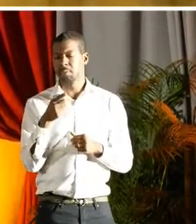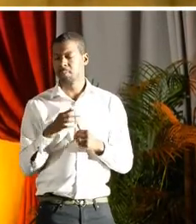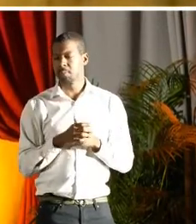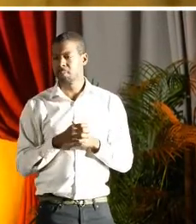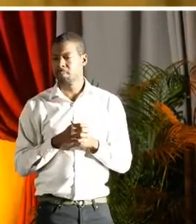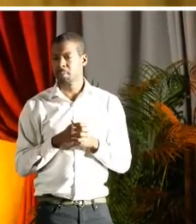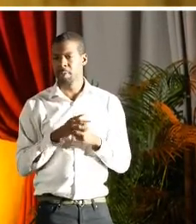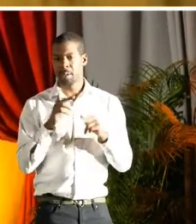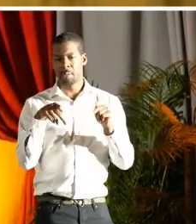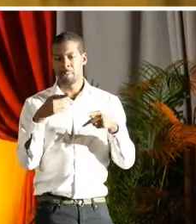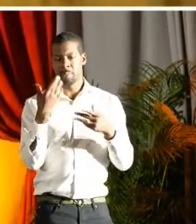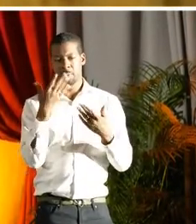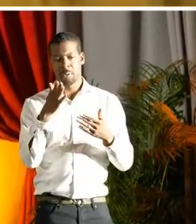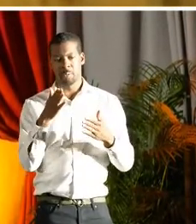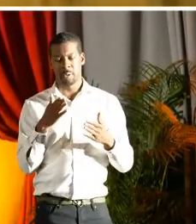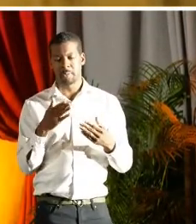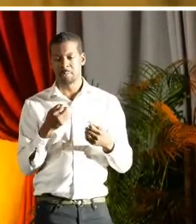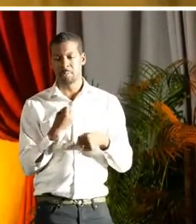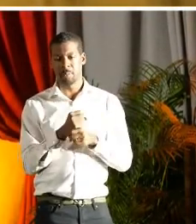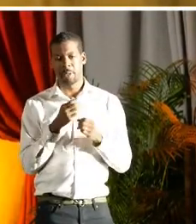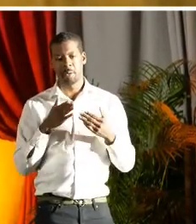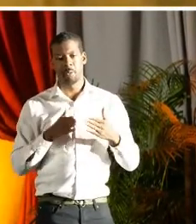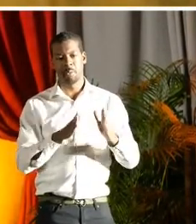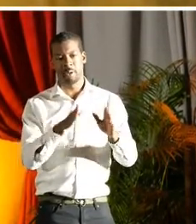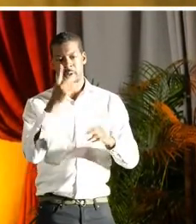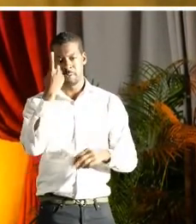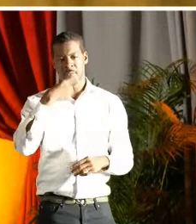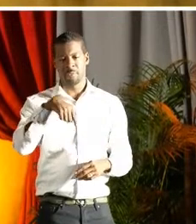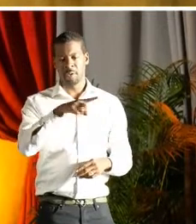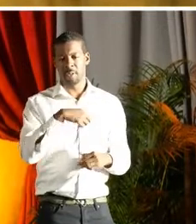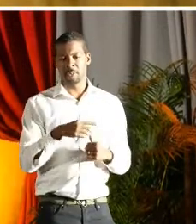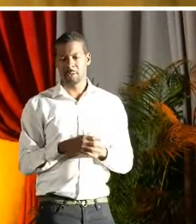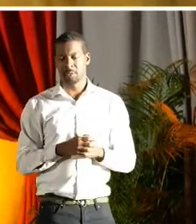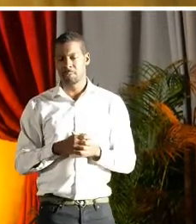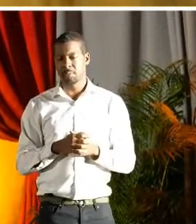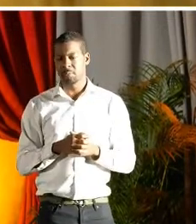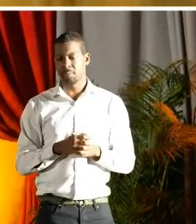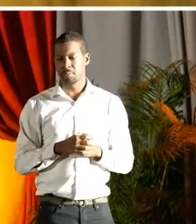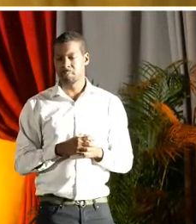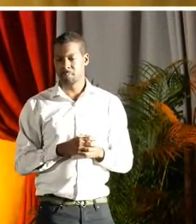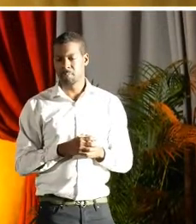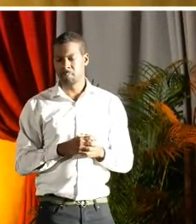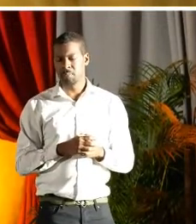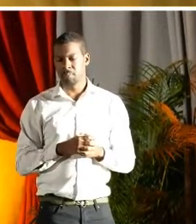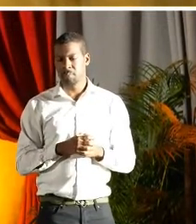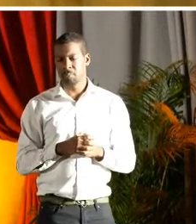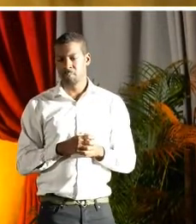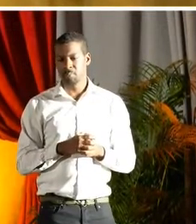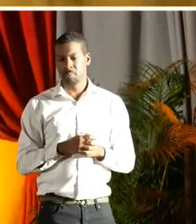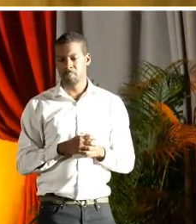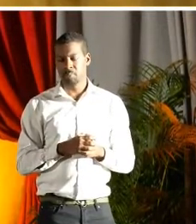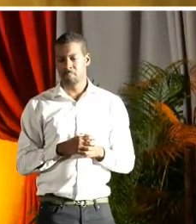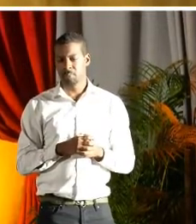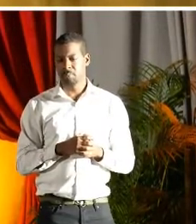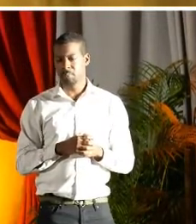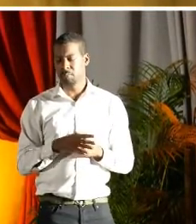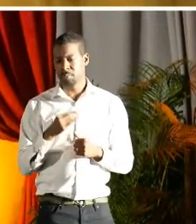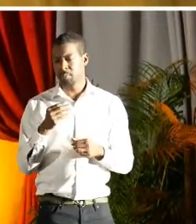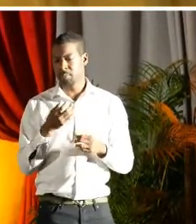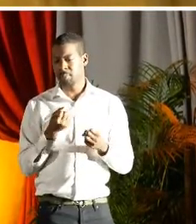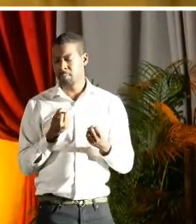who paved the road and made so much of that possible. And so, in so many